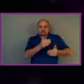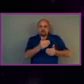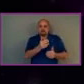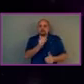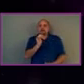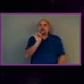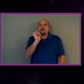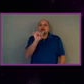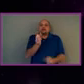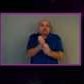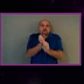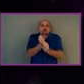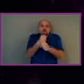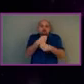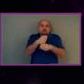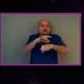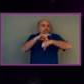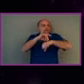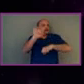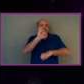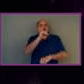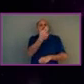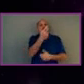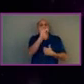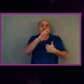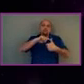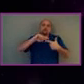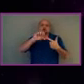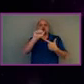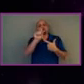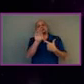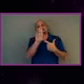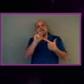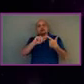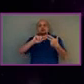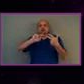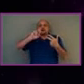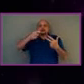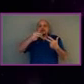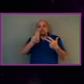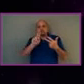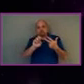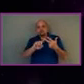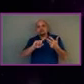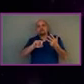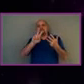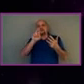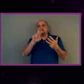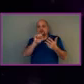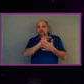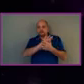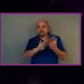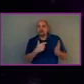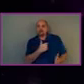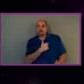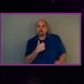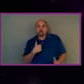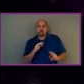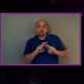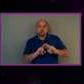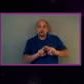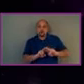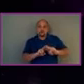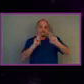planets like Jupiter, Saturn, Neptune, and Venus. We are very